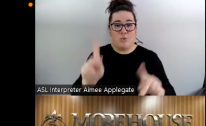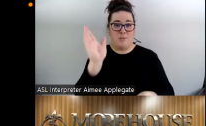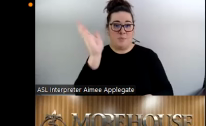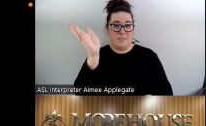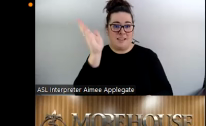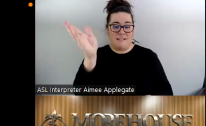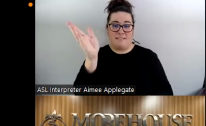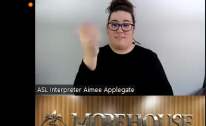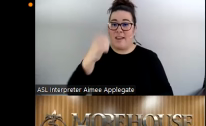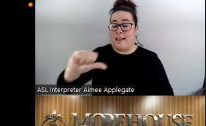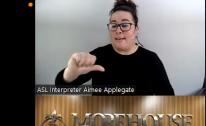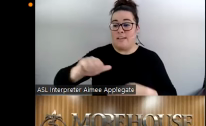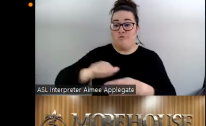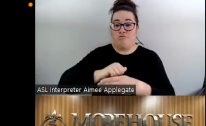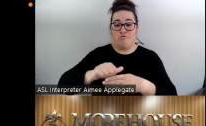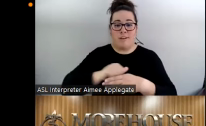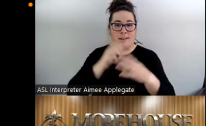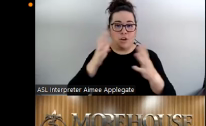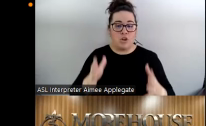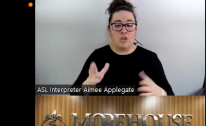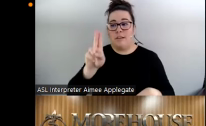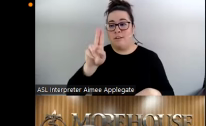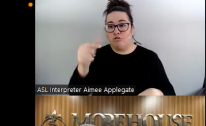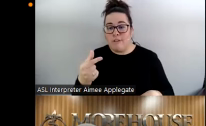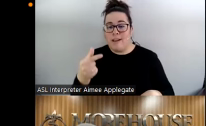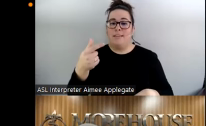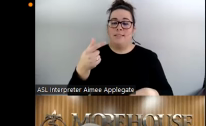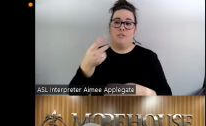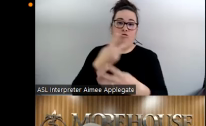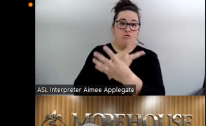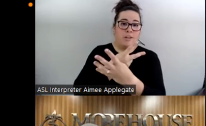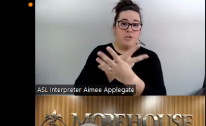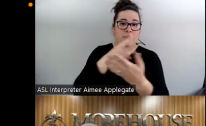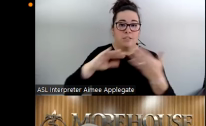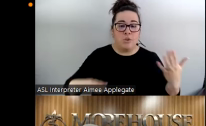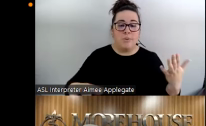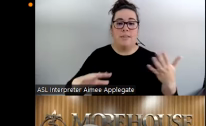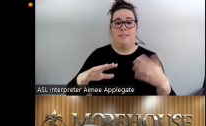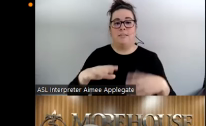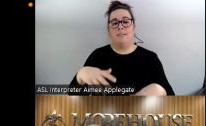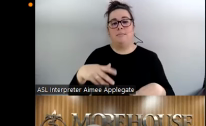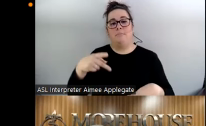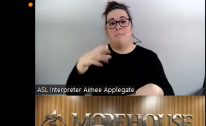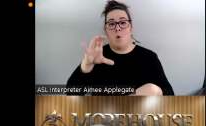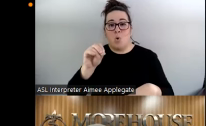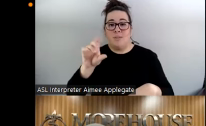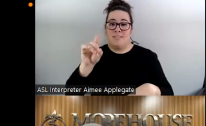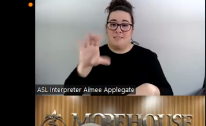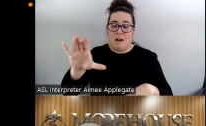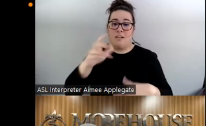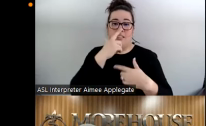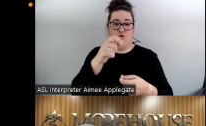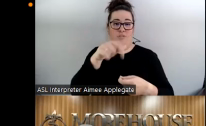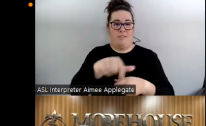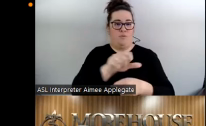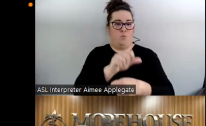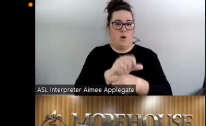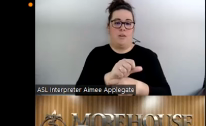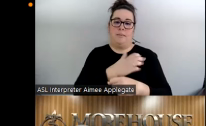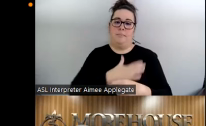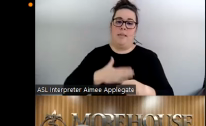have any trainees, undergrads, graduate students, postdocs who are interested in this work, please reach out to me, as well as faculty collaborators. And